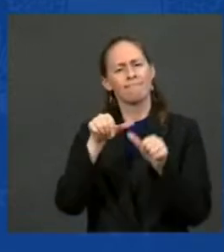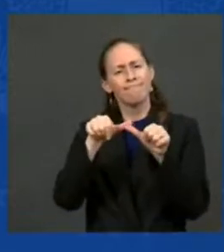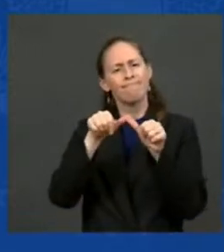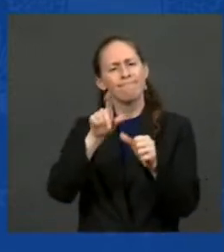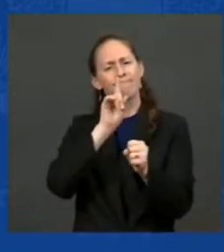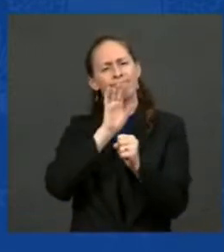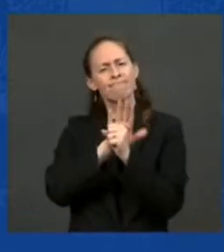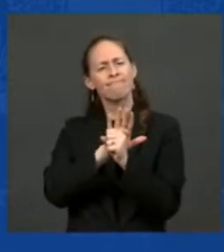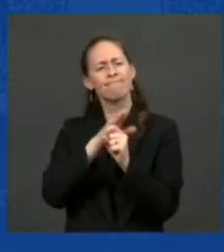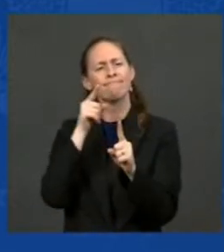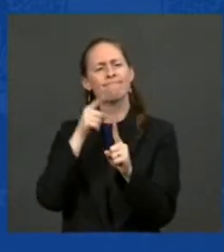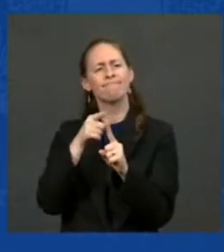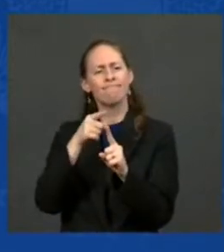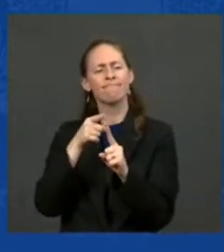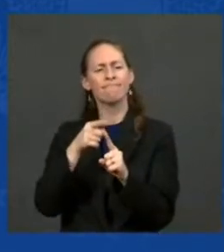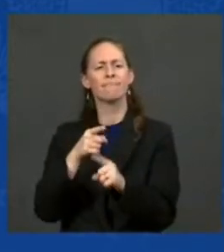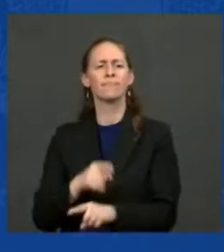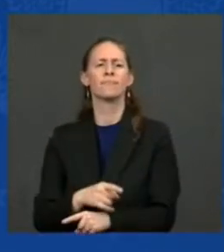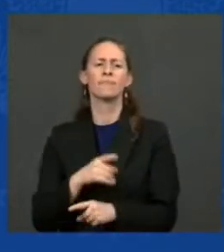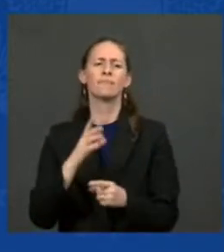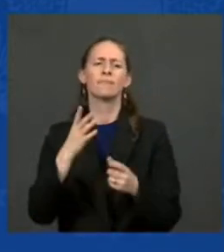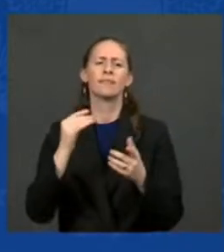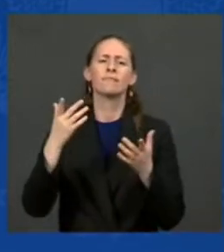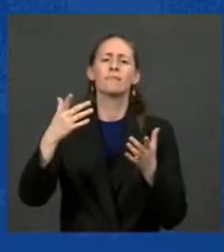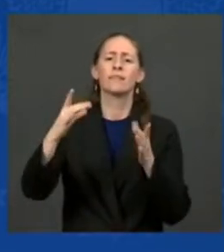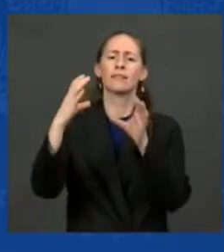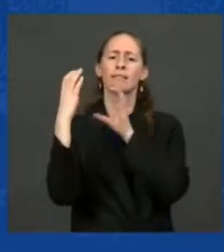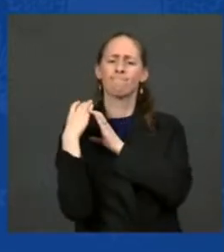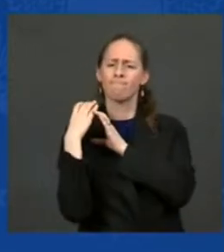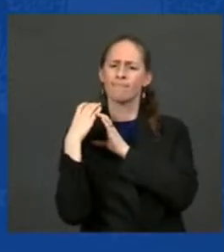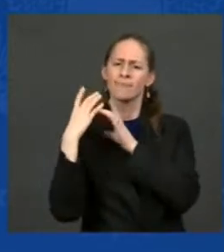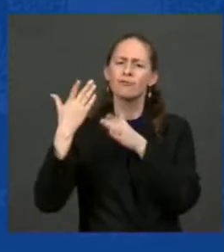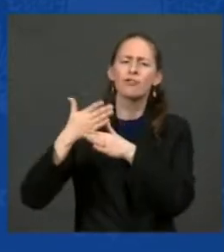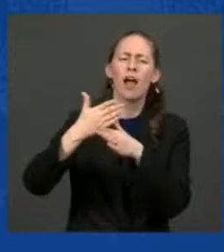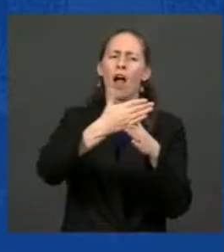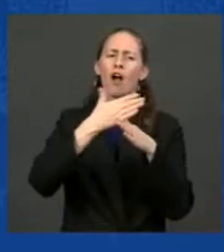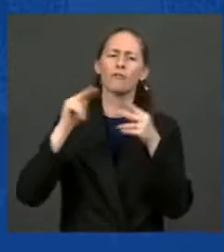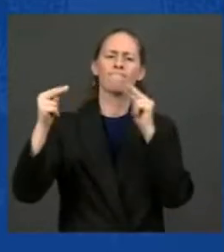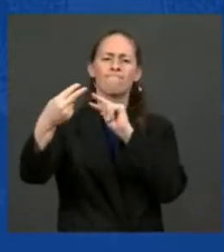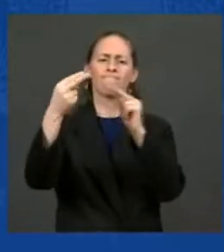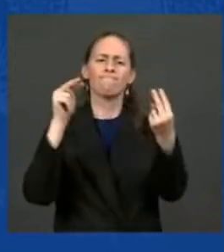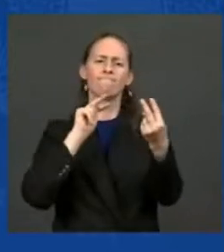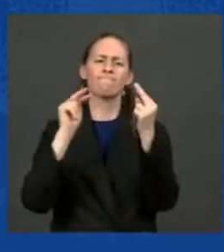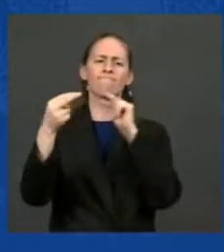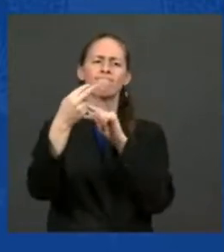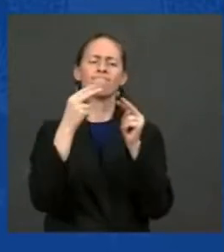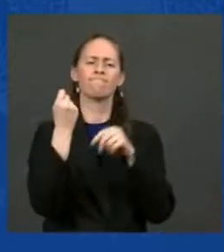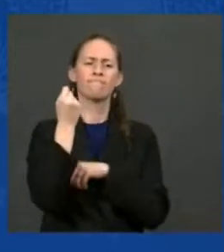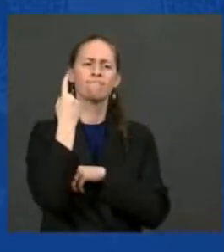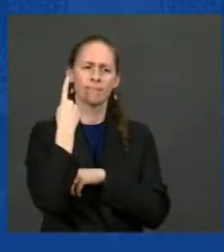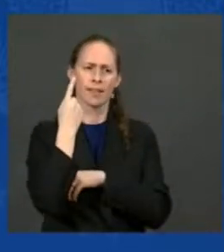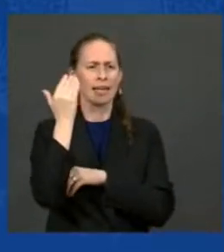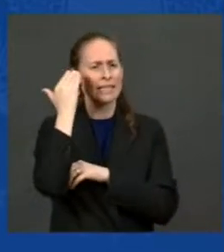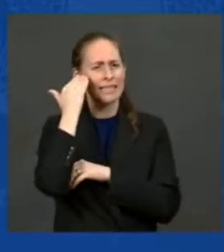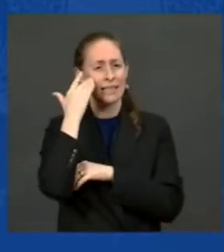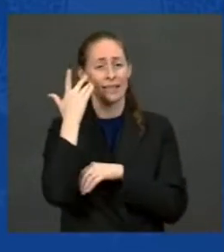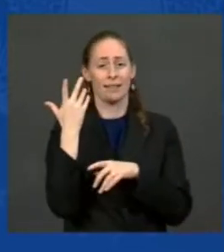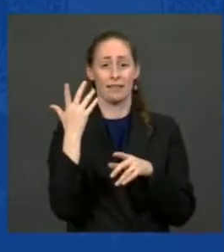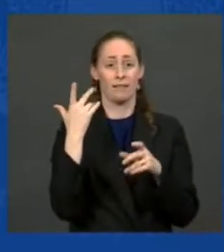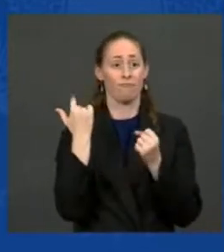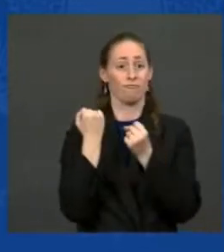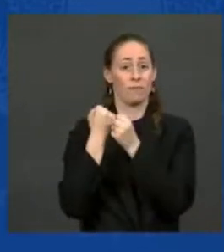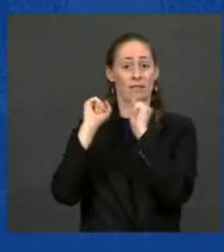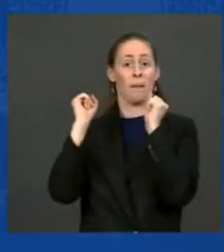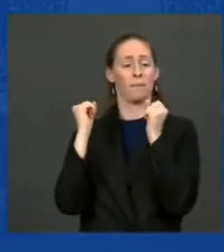to expanding our shared understanding that we can never fully realize the freedom we wish for